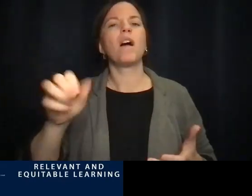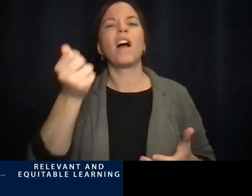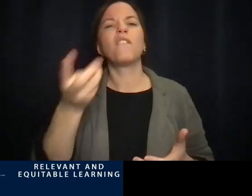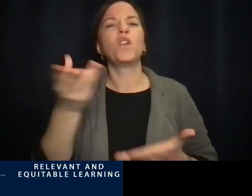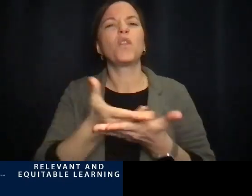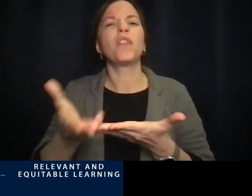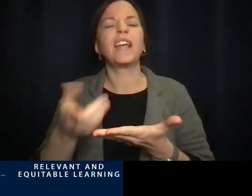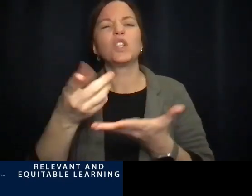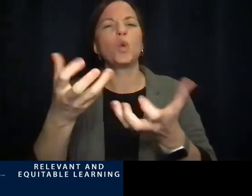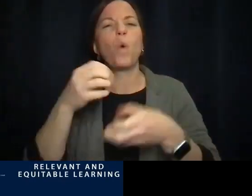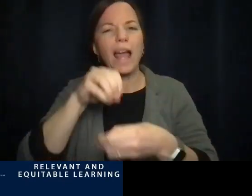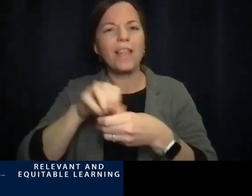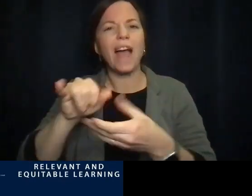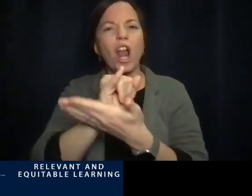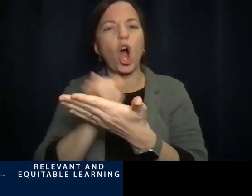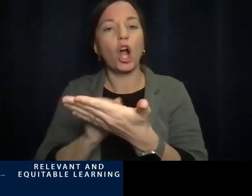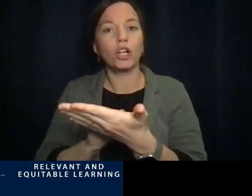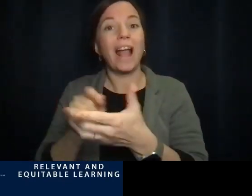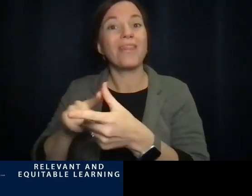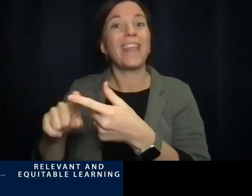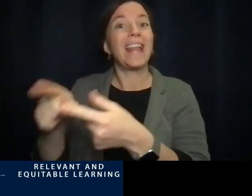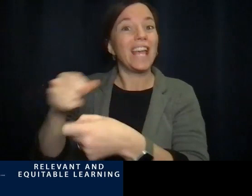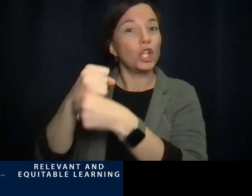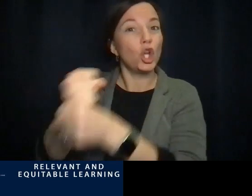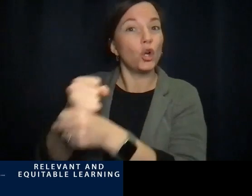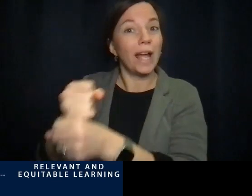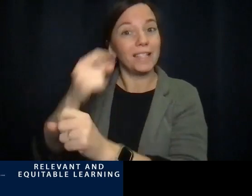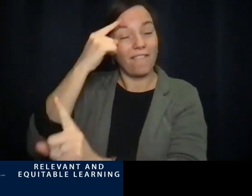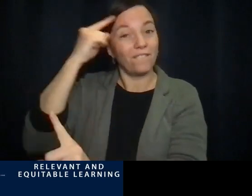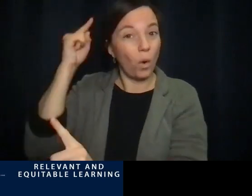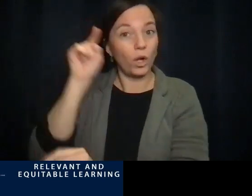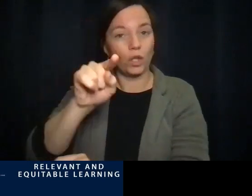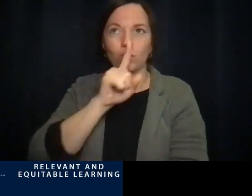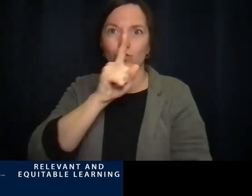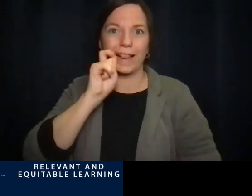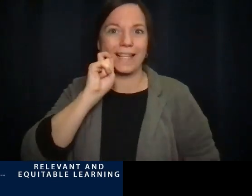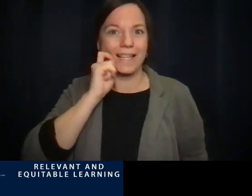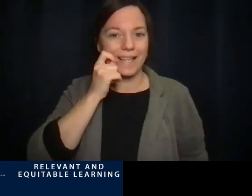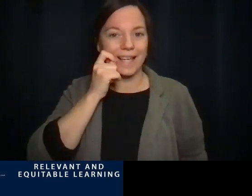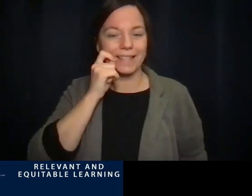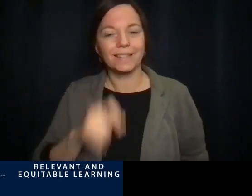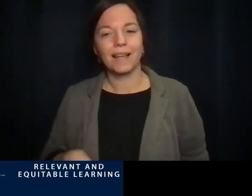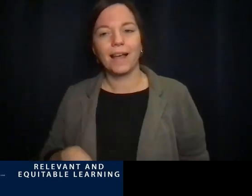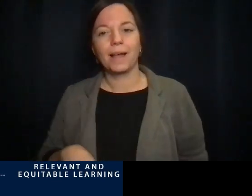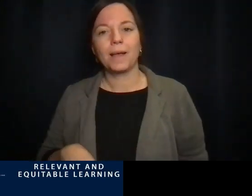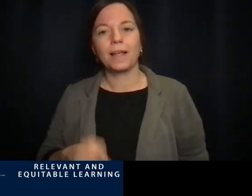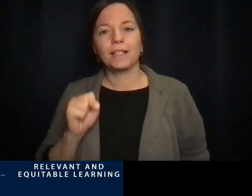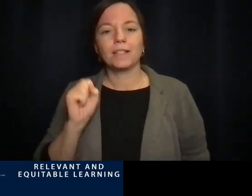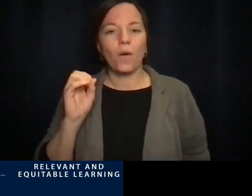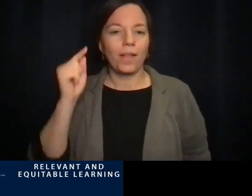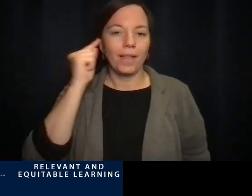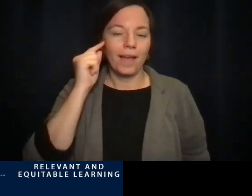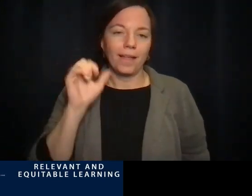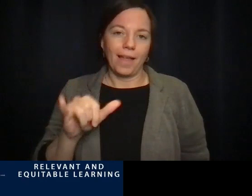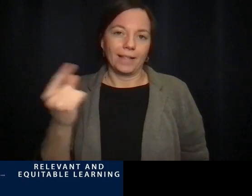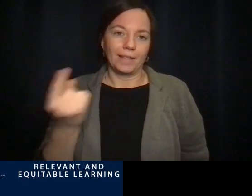art piece, and then it curates that art for you. It's actually pretty neat. And so I think those are some of